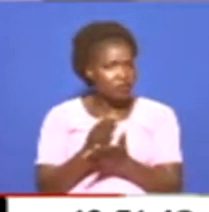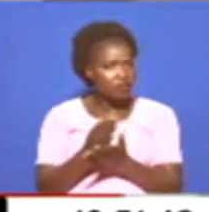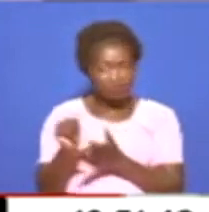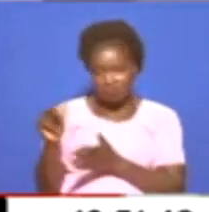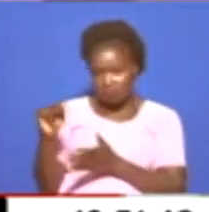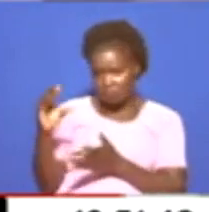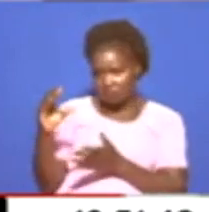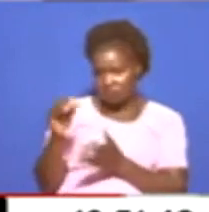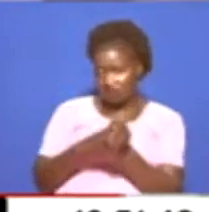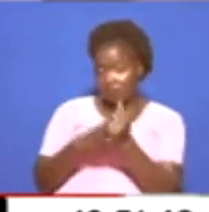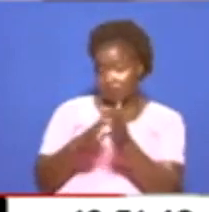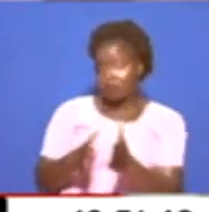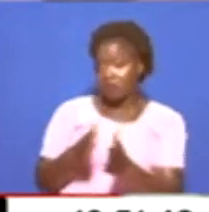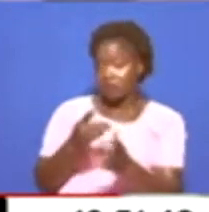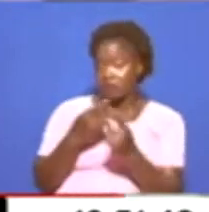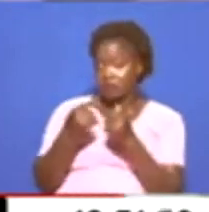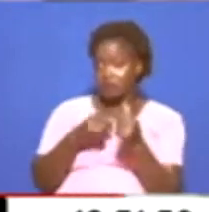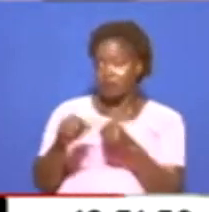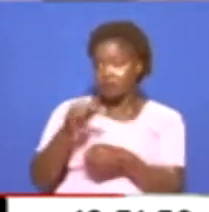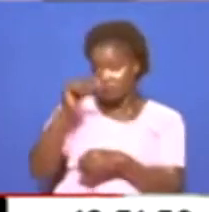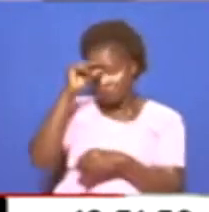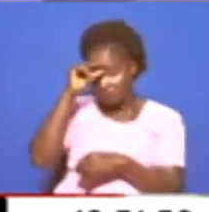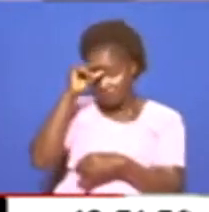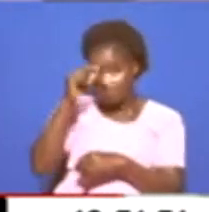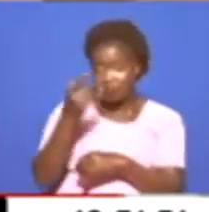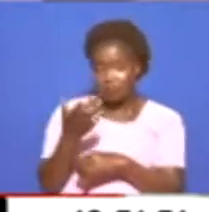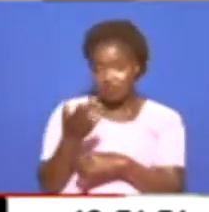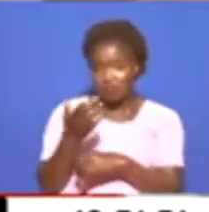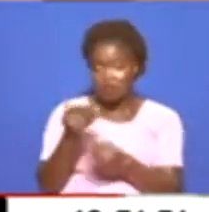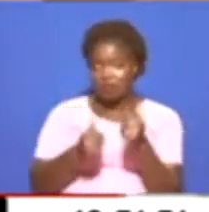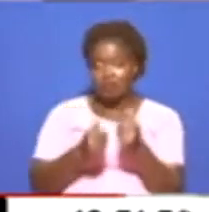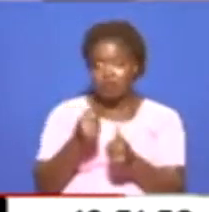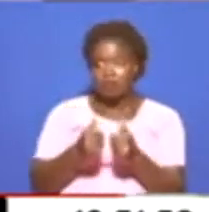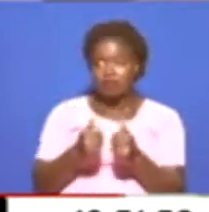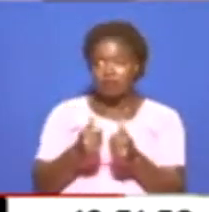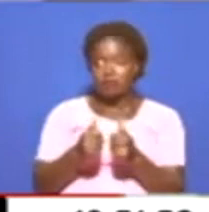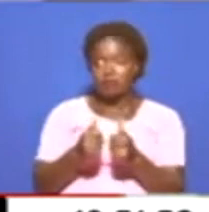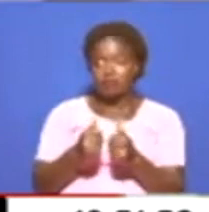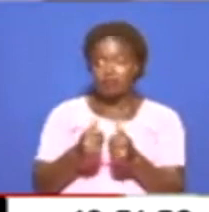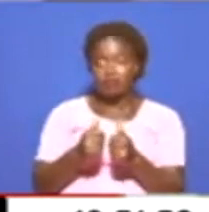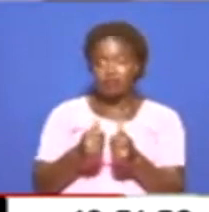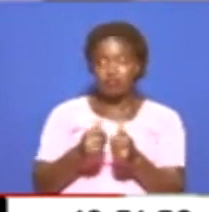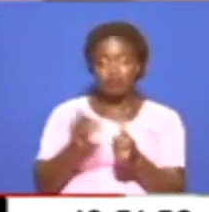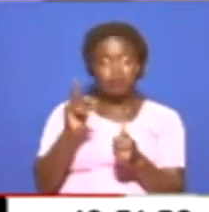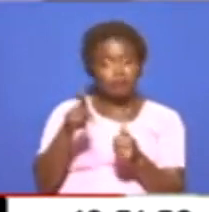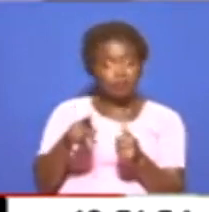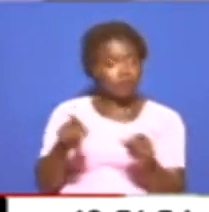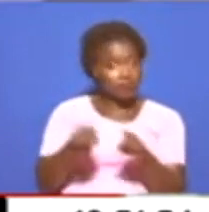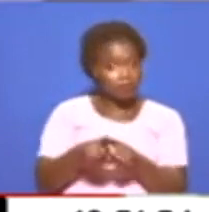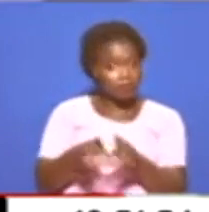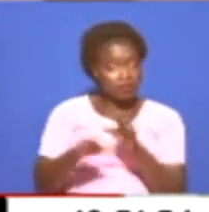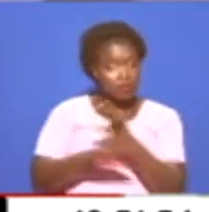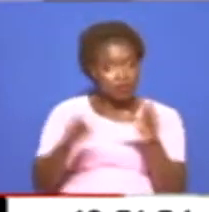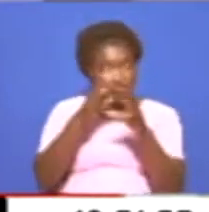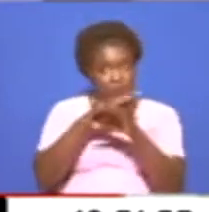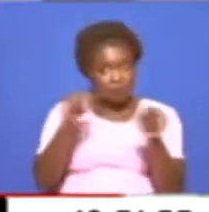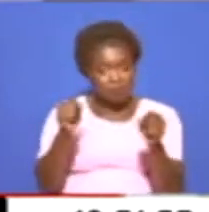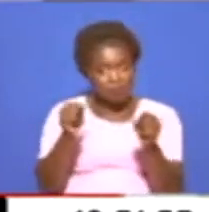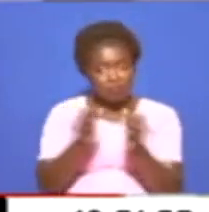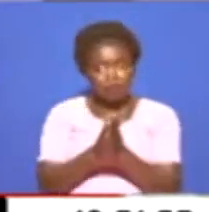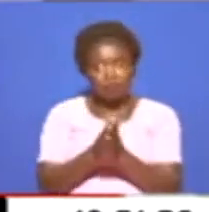leader Musalia Mudavadi talking about the government in which the DP is still the deputy president? And he